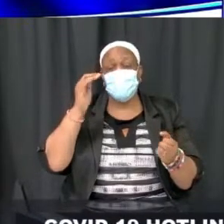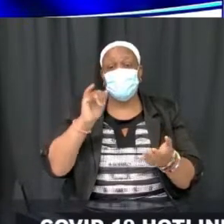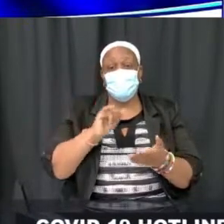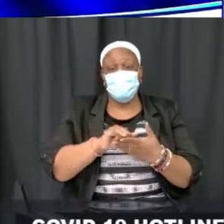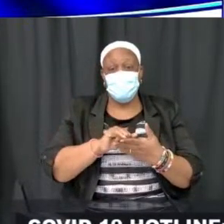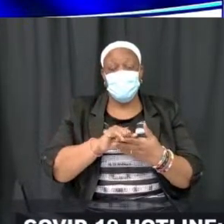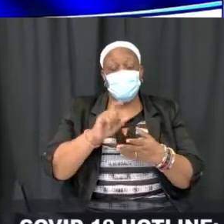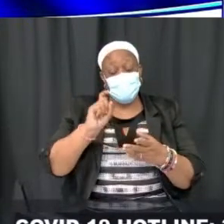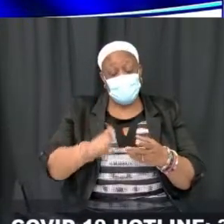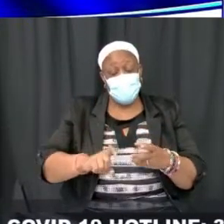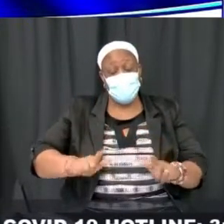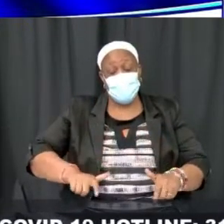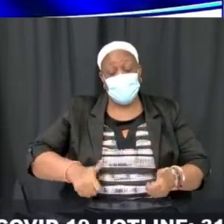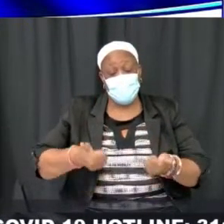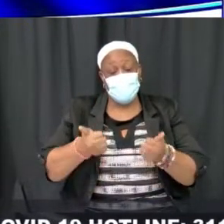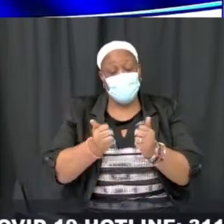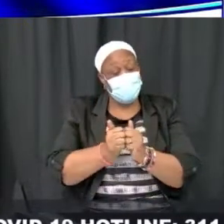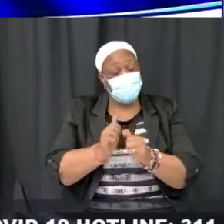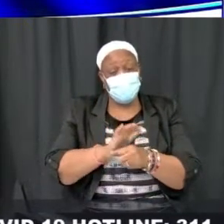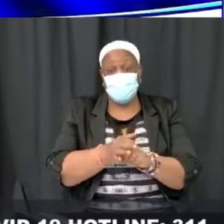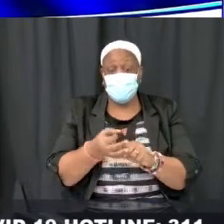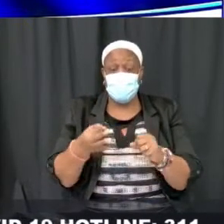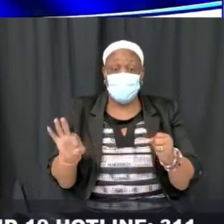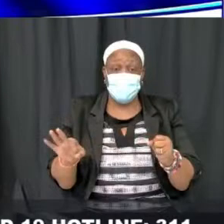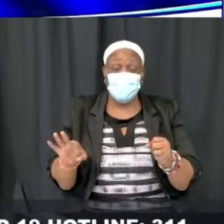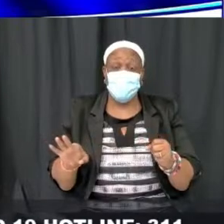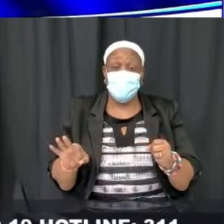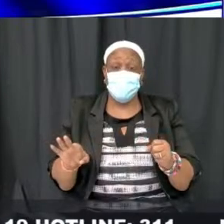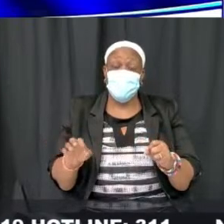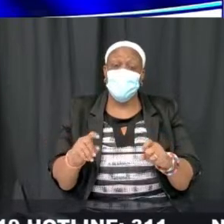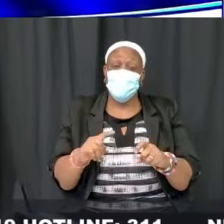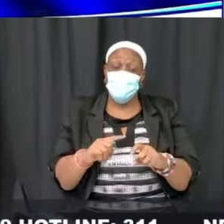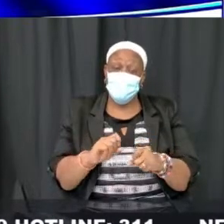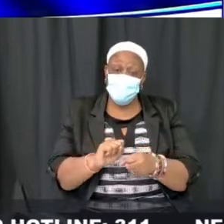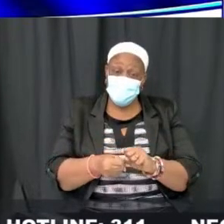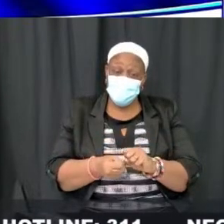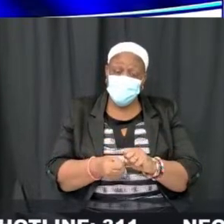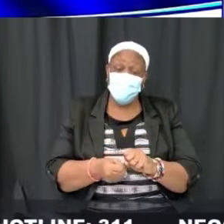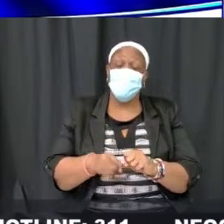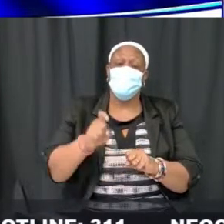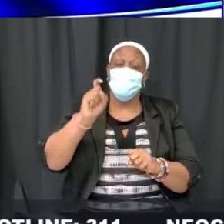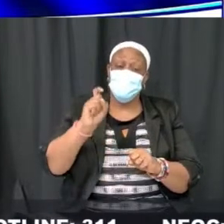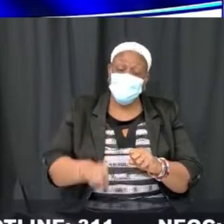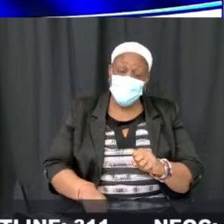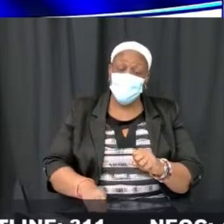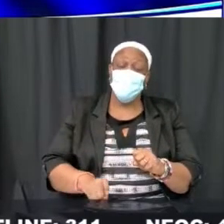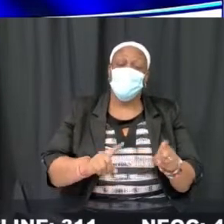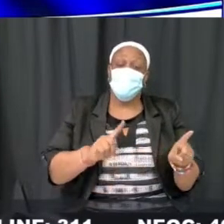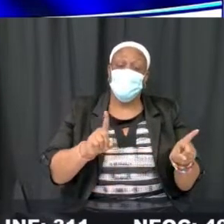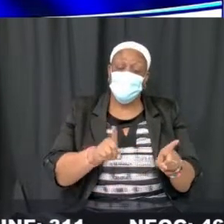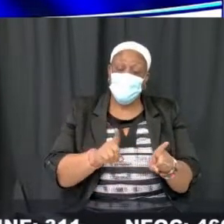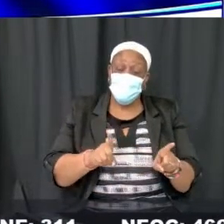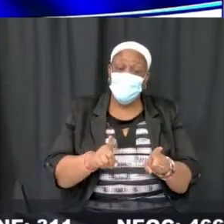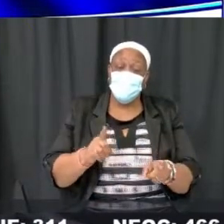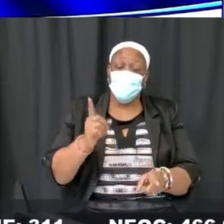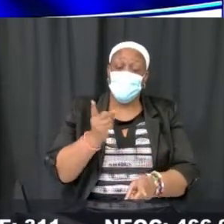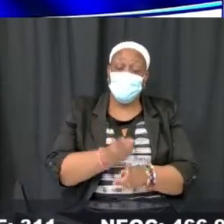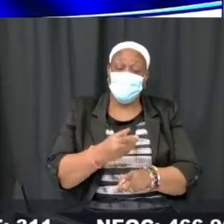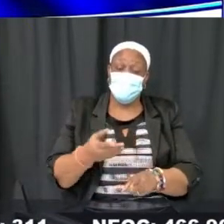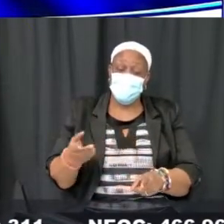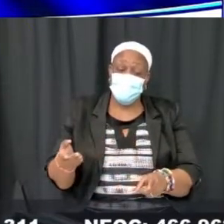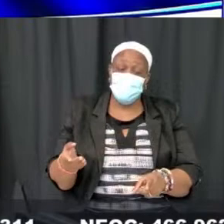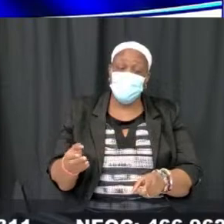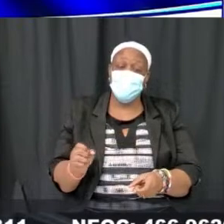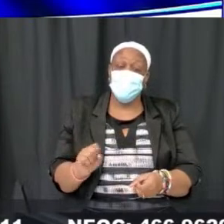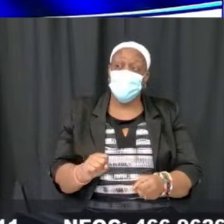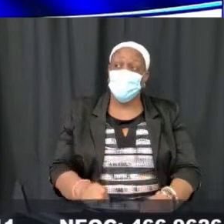with this virus, and the reality is that you have to adapt. We have to now adapt to live with this. This